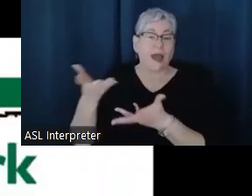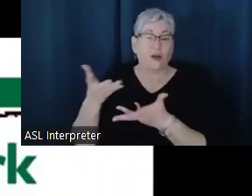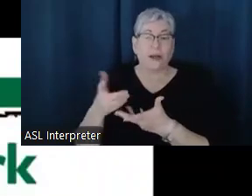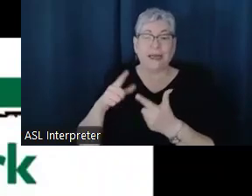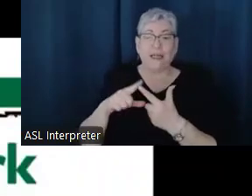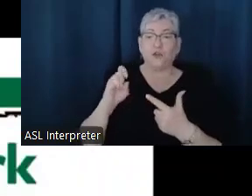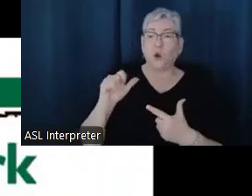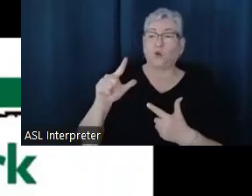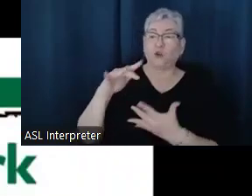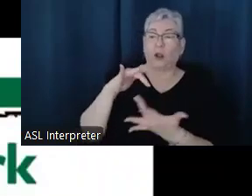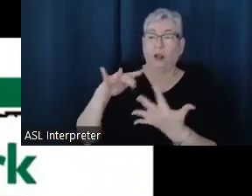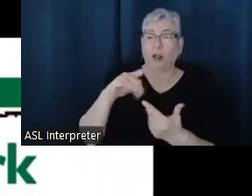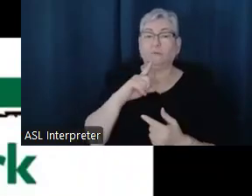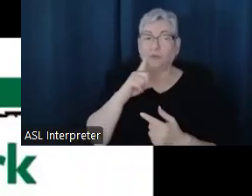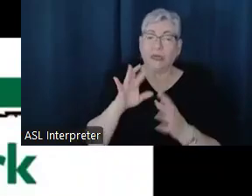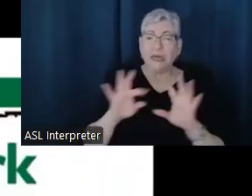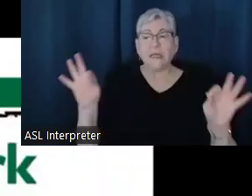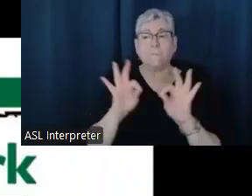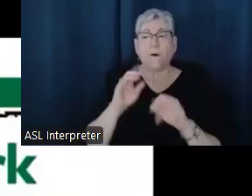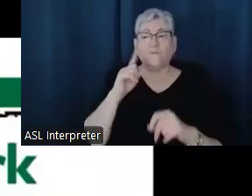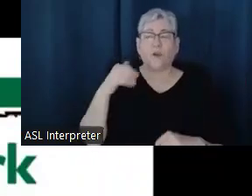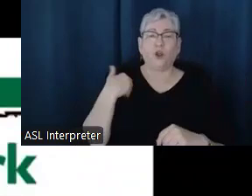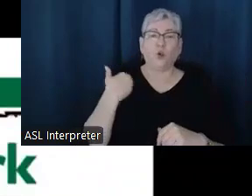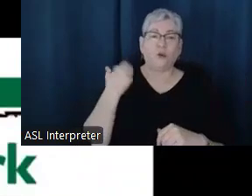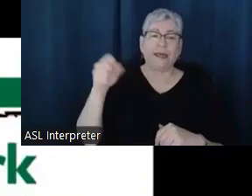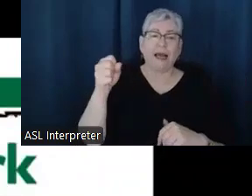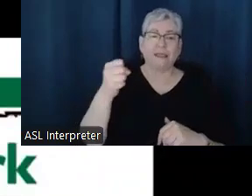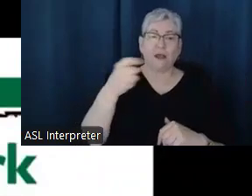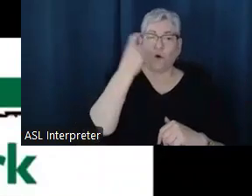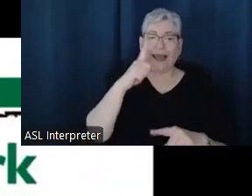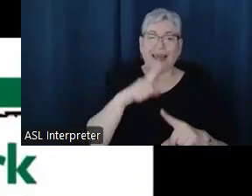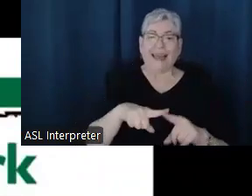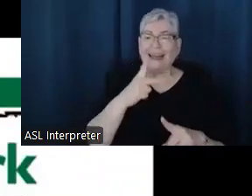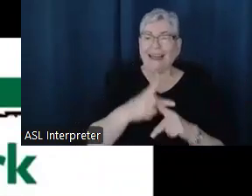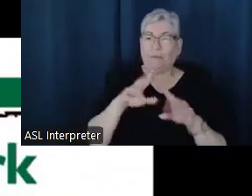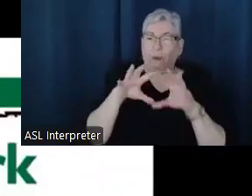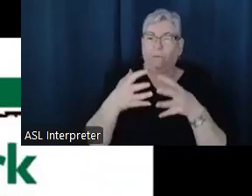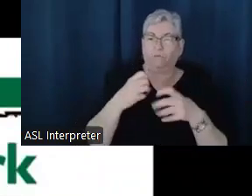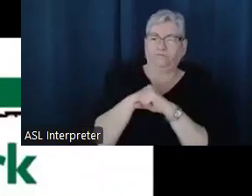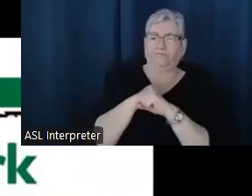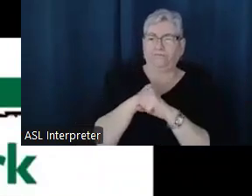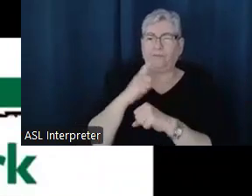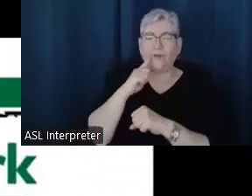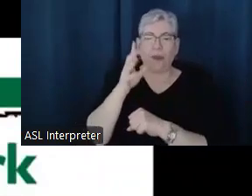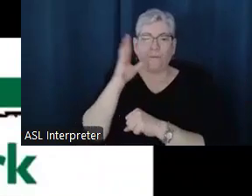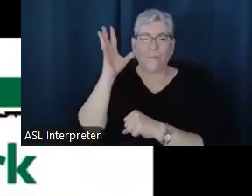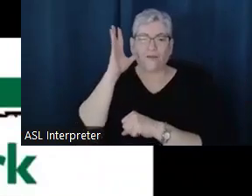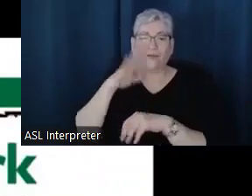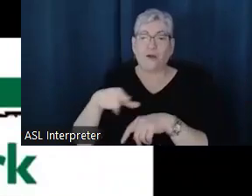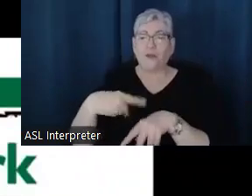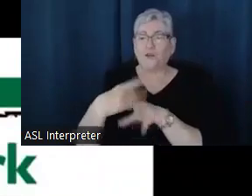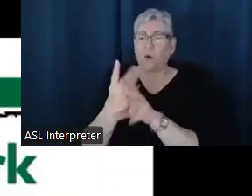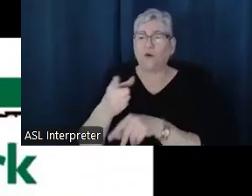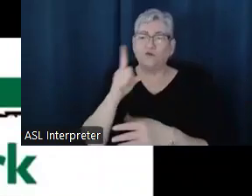is really important for our youth, because we can't keep that bubble around them. For the parents on the call, I'm sure you recognize